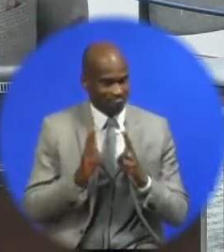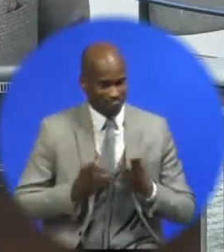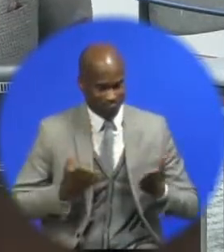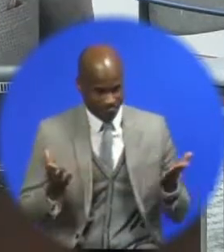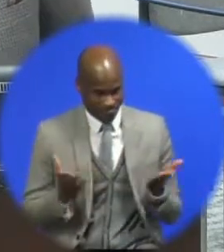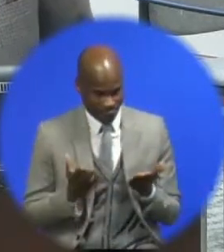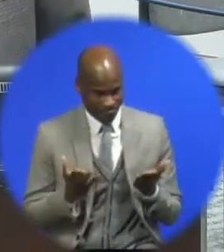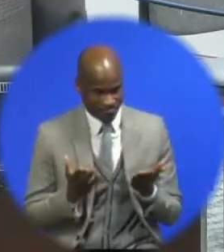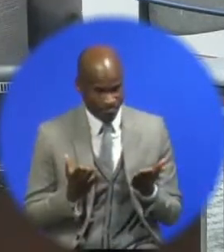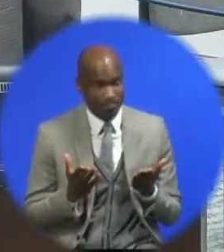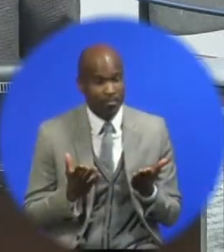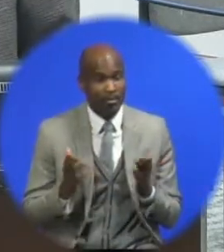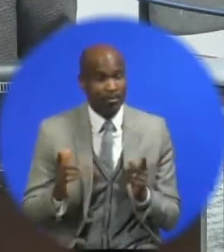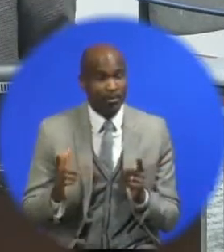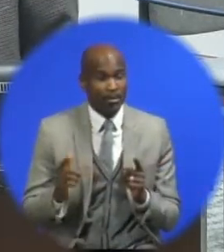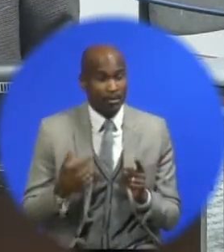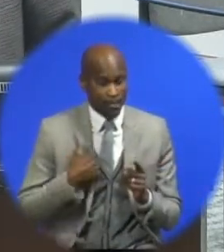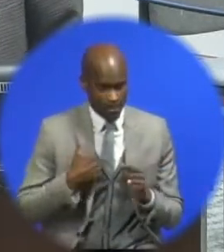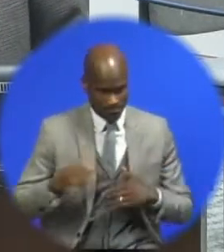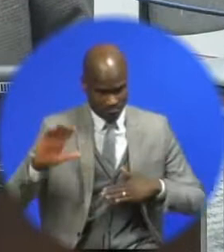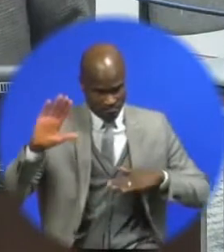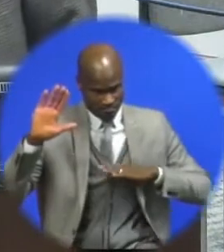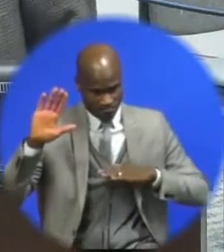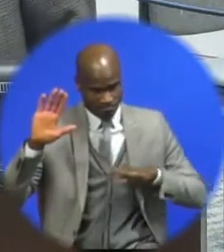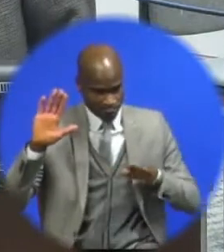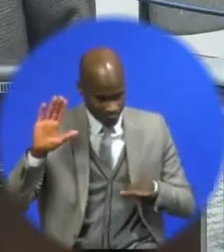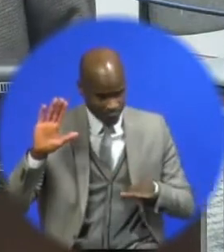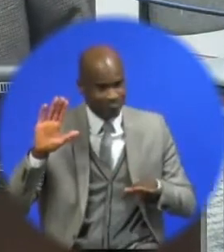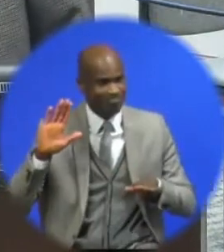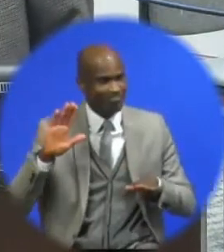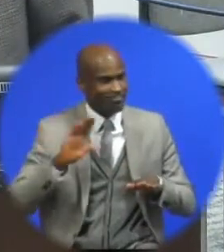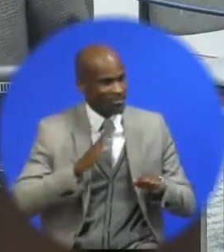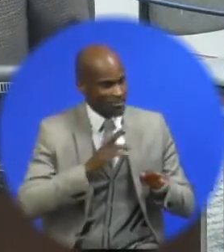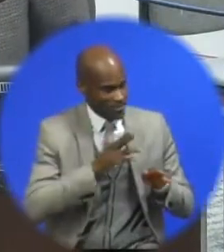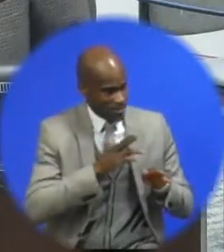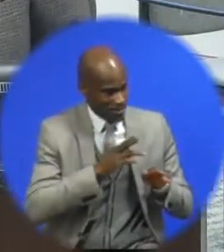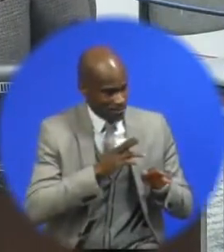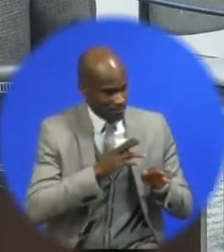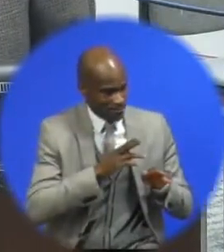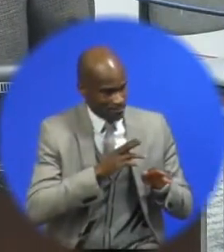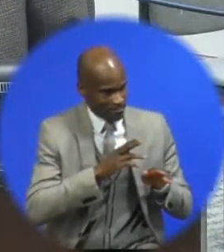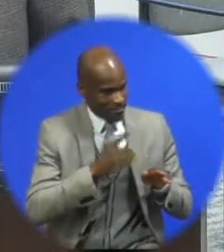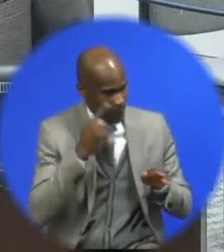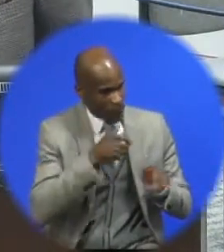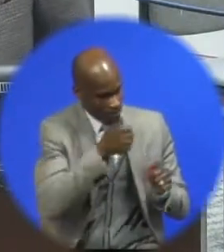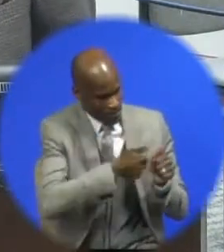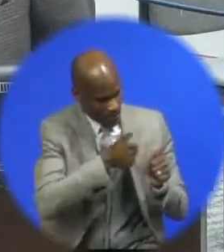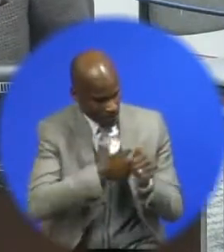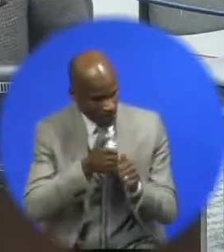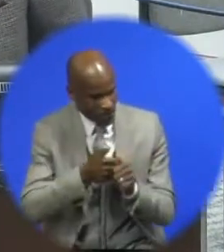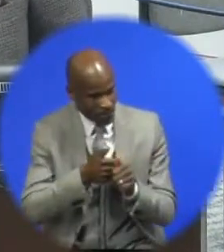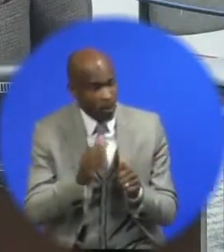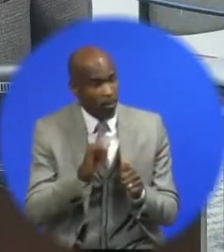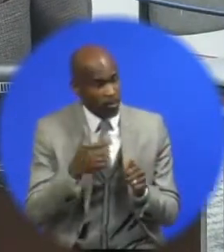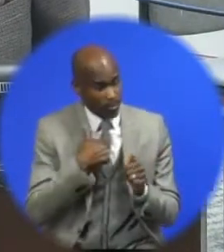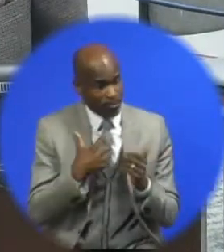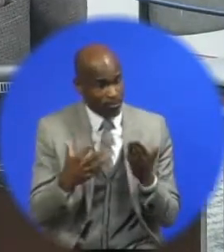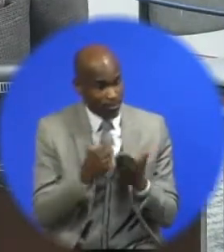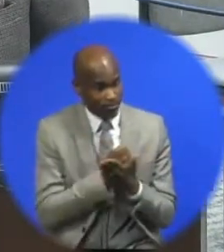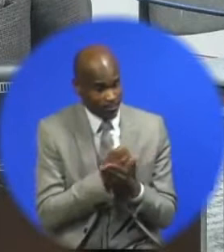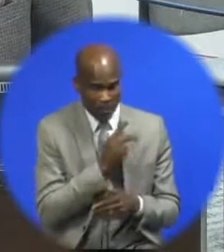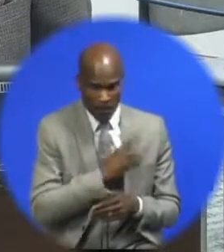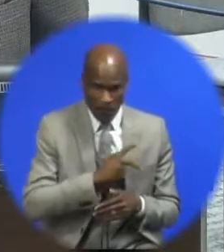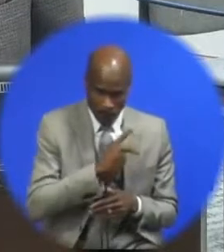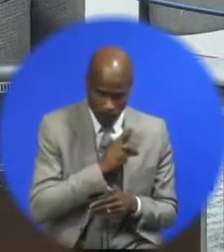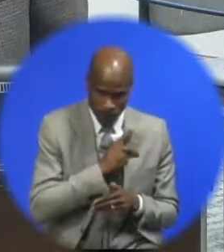giving the oath of office to several of you. And I told you, I think at that time, I took a moment of personal privilege, and I think I